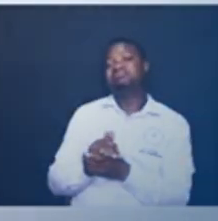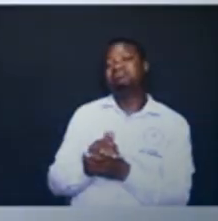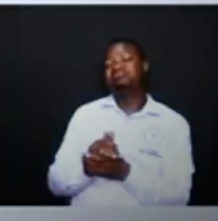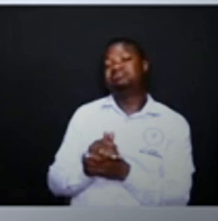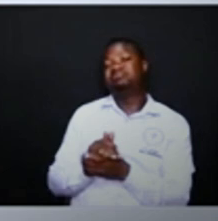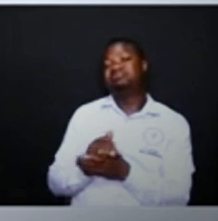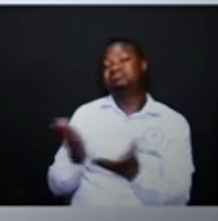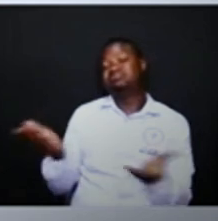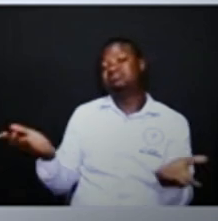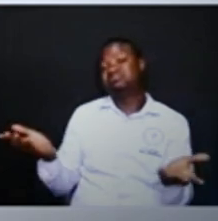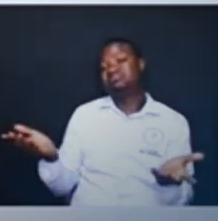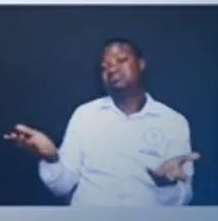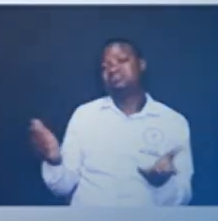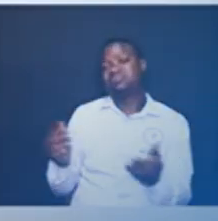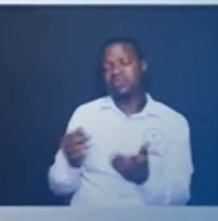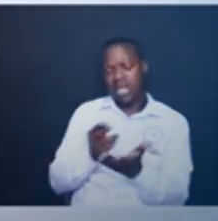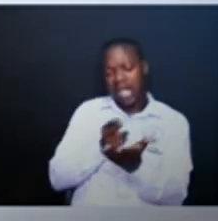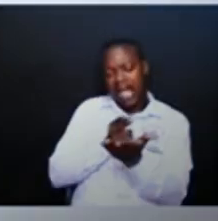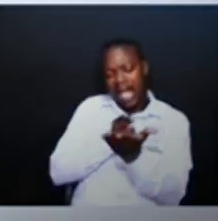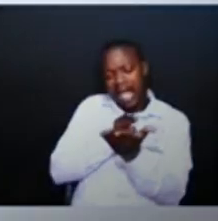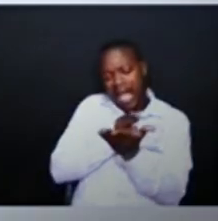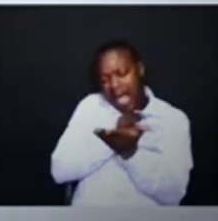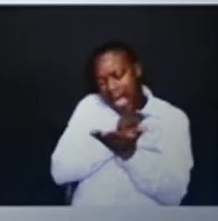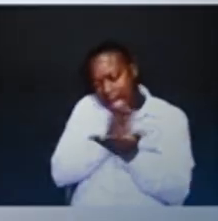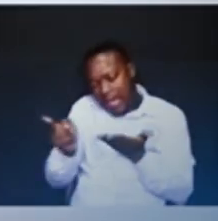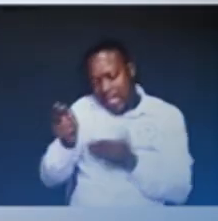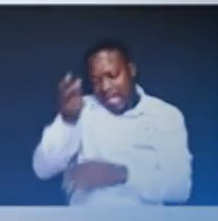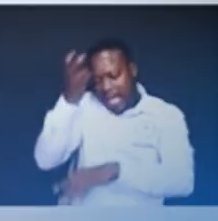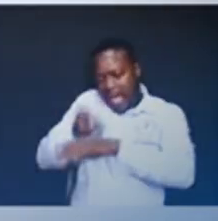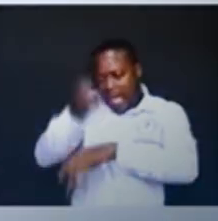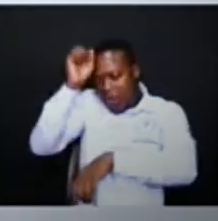It undermines honesty and hard work.